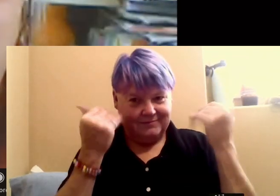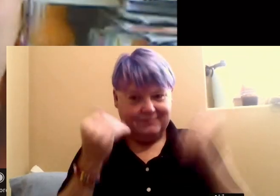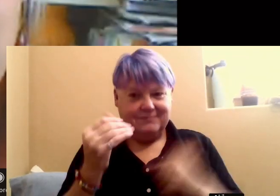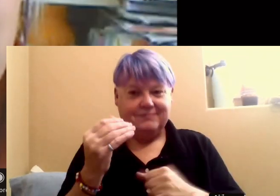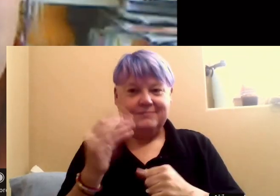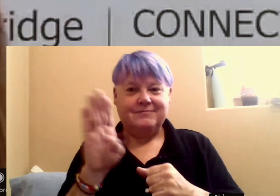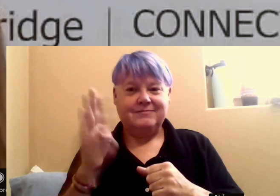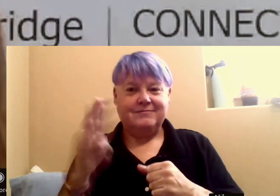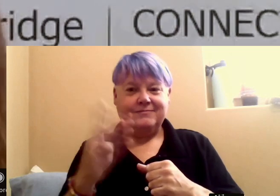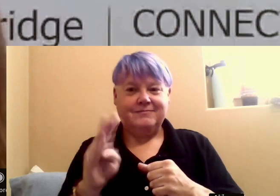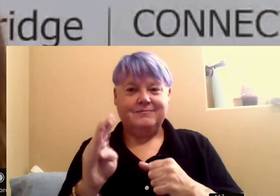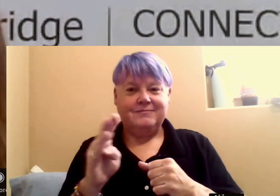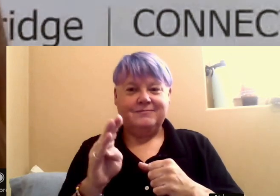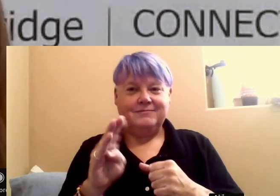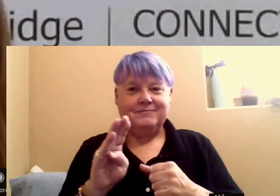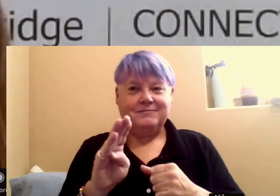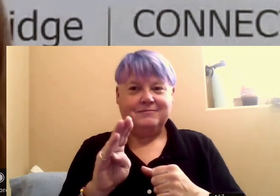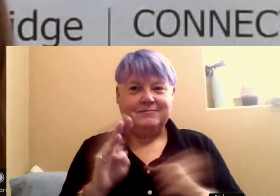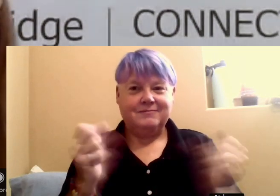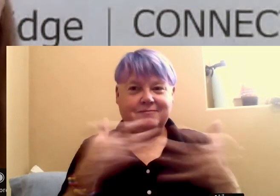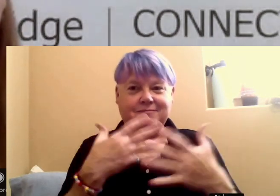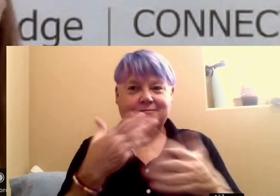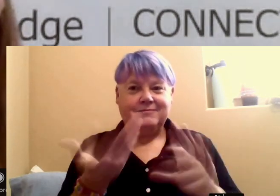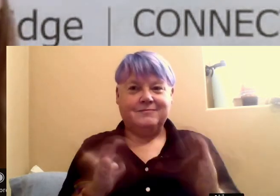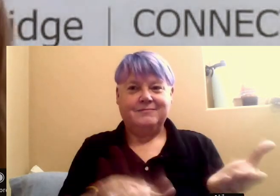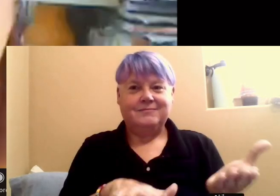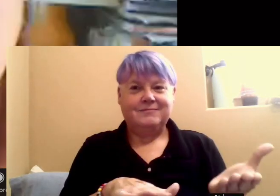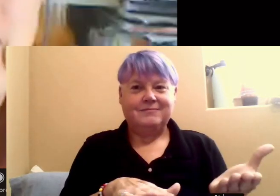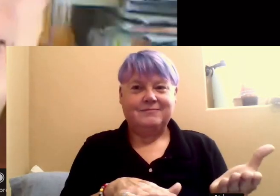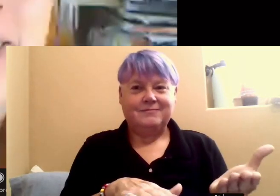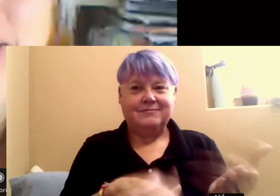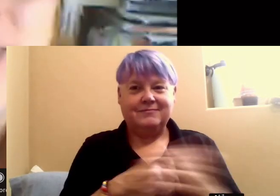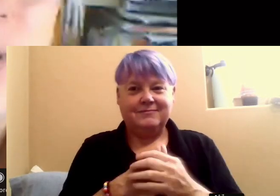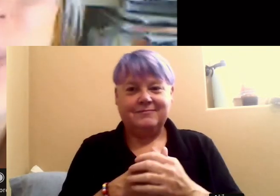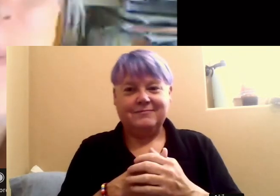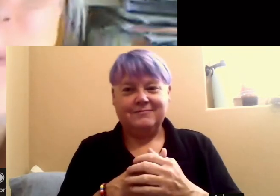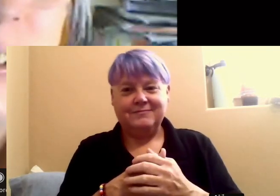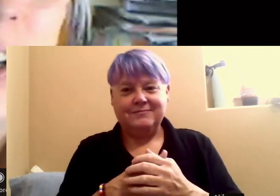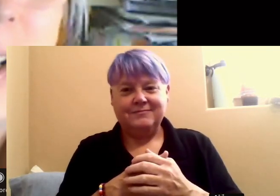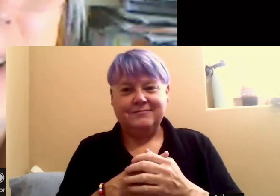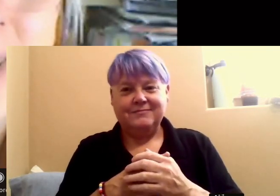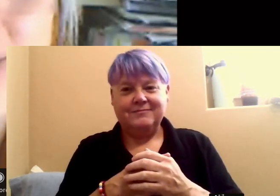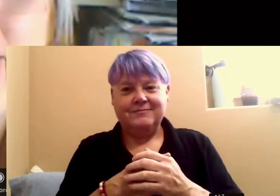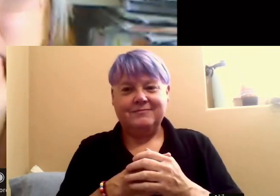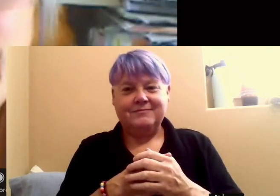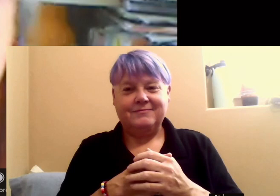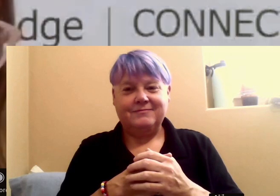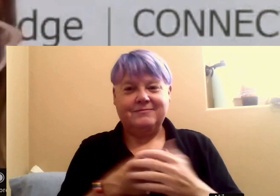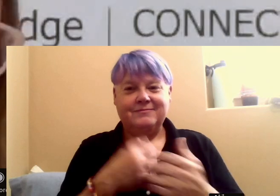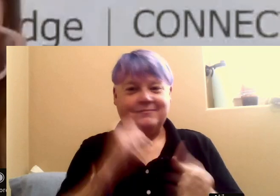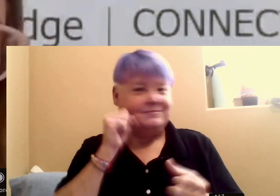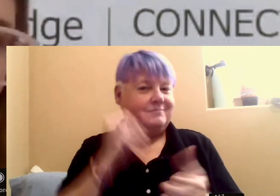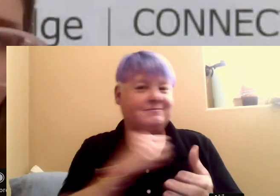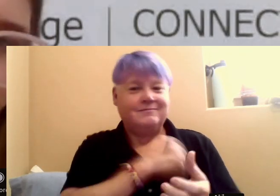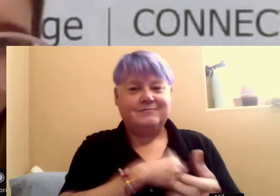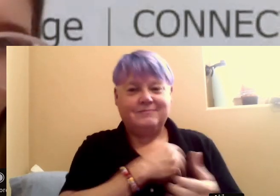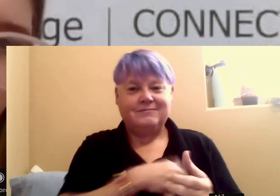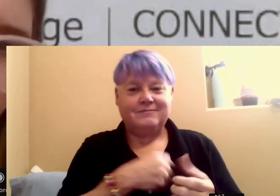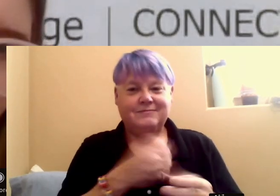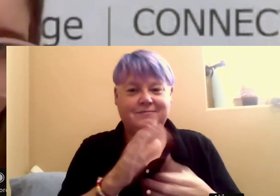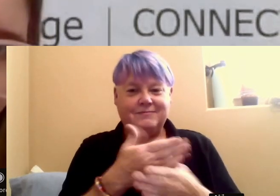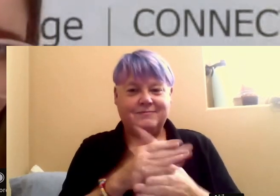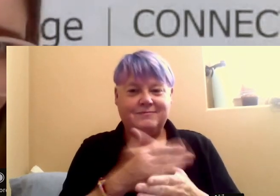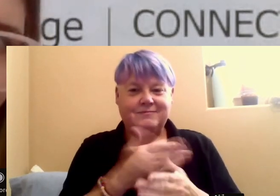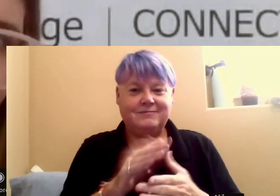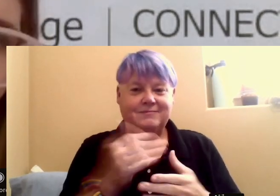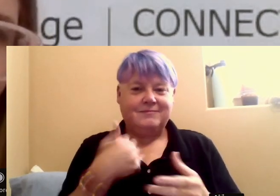so it was like Oh no. the I've had that whole happen. shebang. Yeah. So, Would you like sorry. to share with us